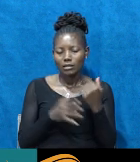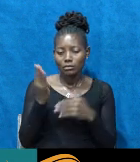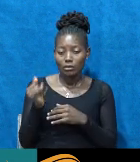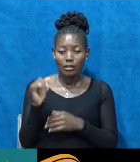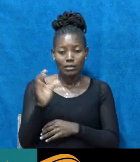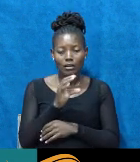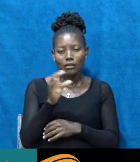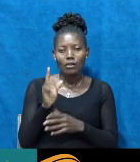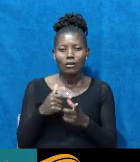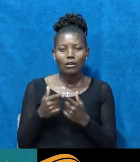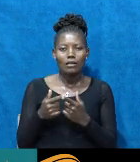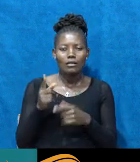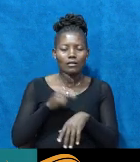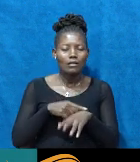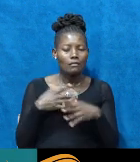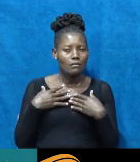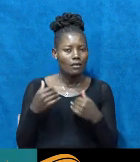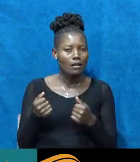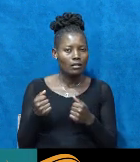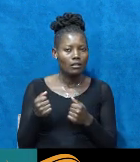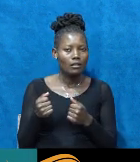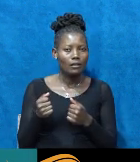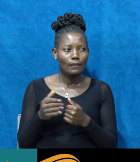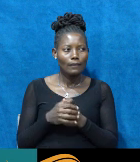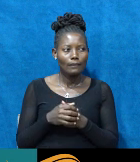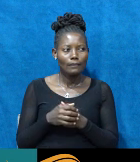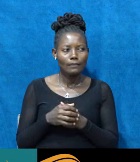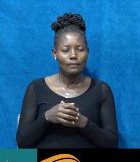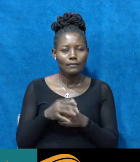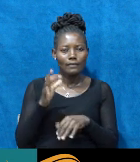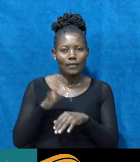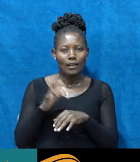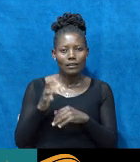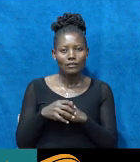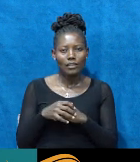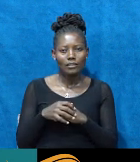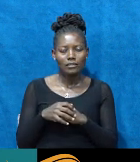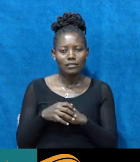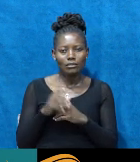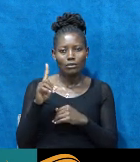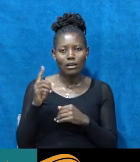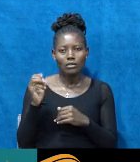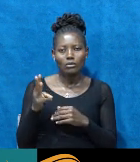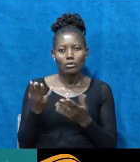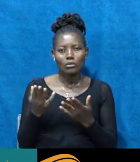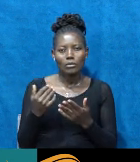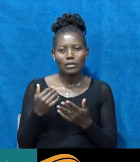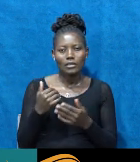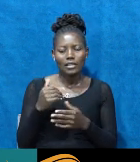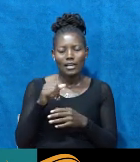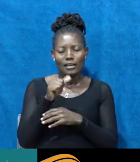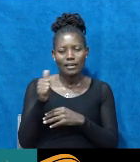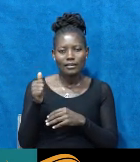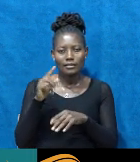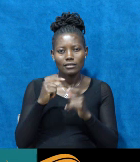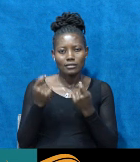during recovery and rehabilitation, it would interfere if one would be on any kind of medication. Alcohol most